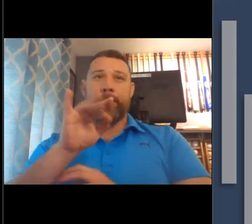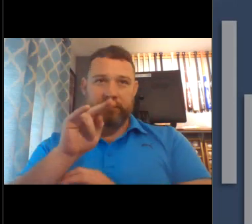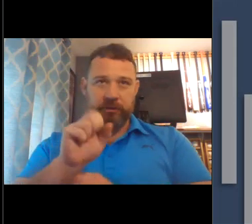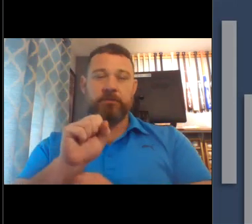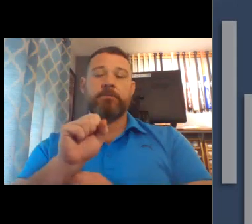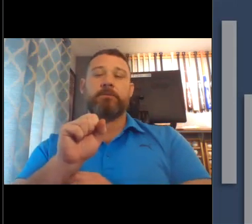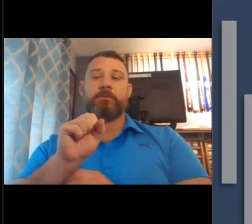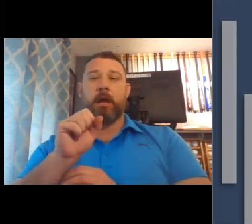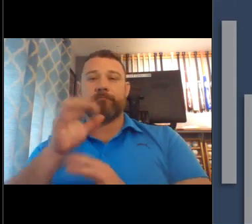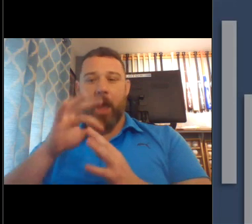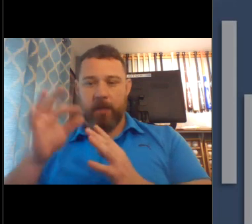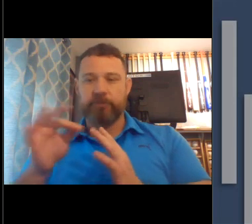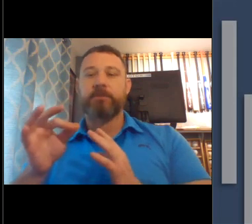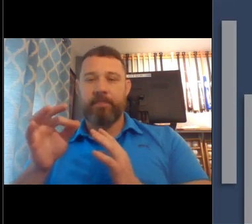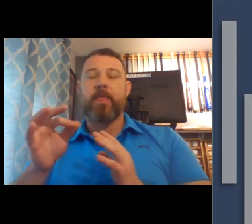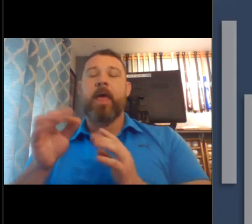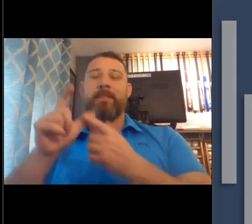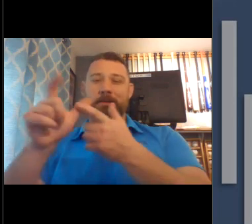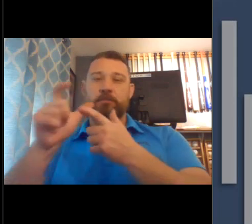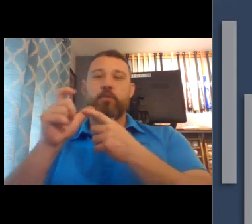are so known for. Thank you.